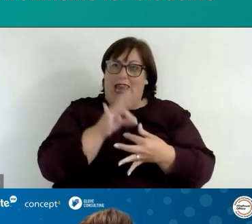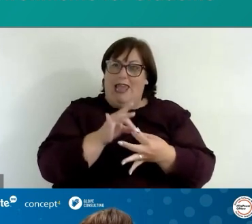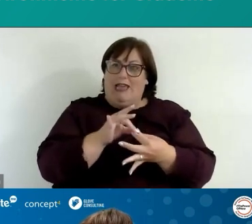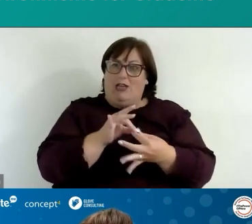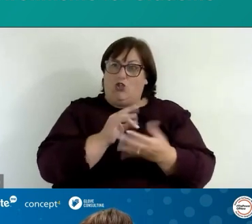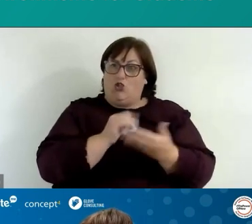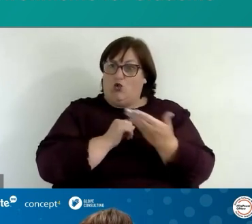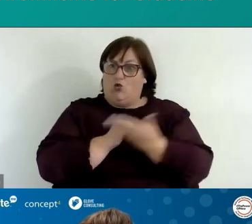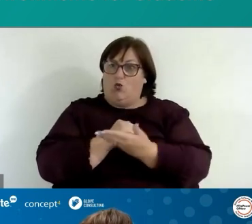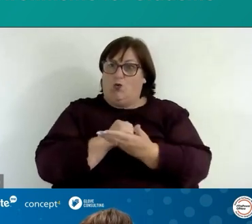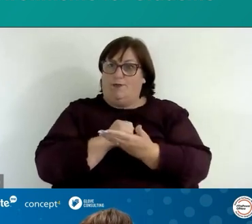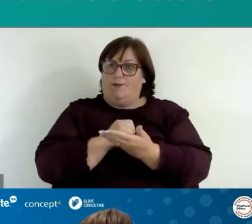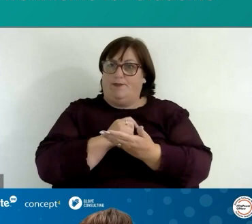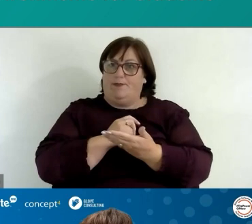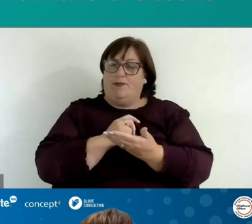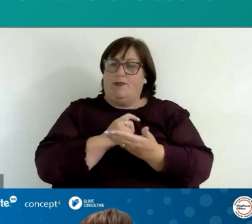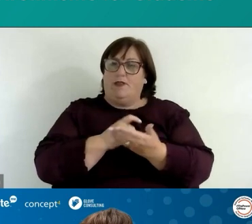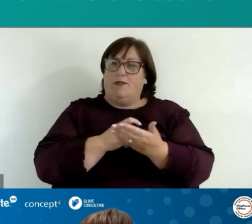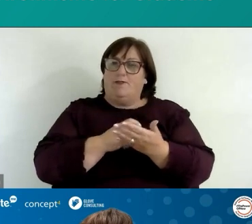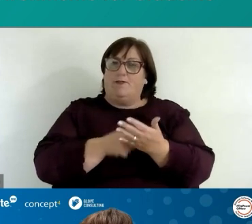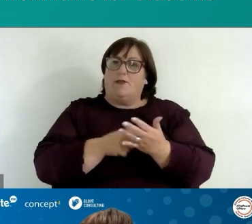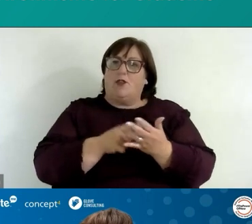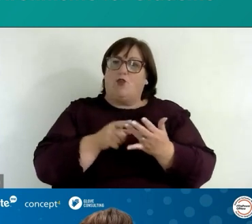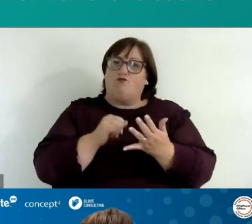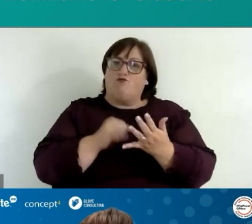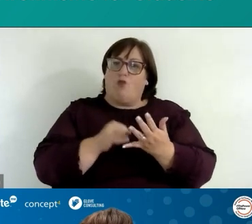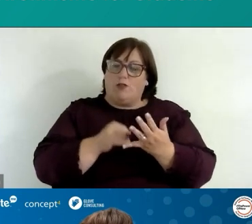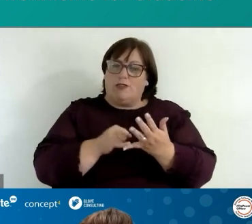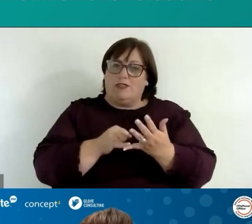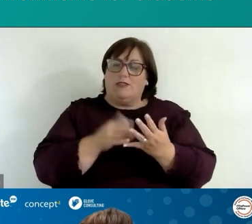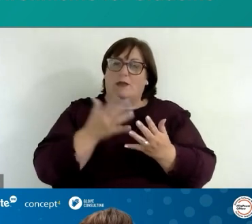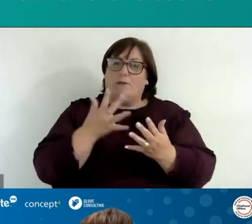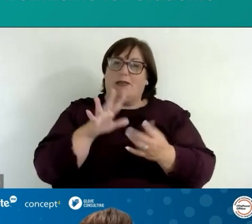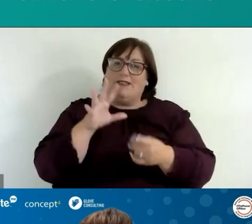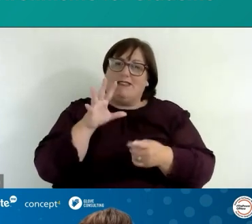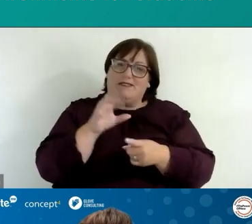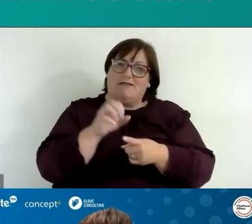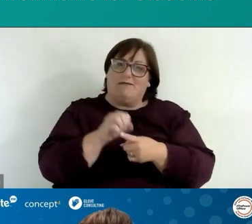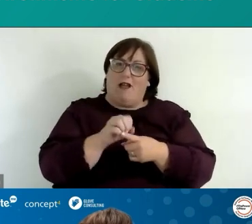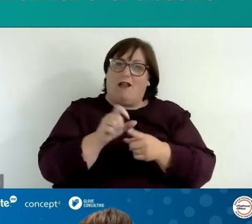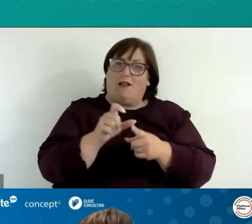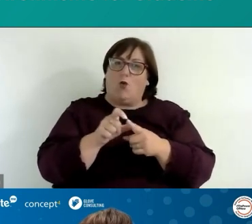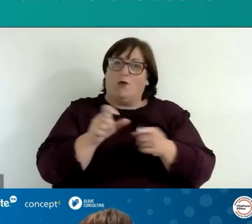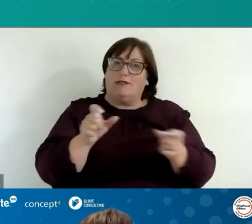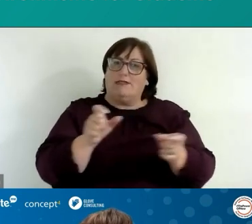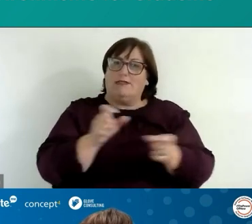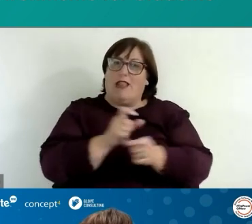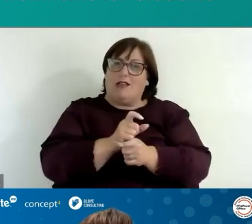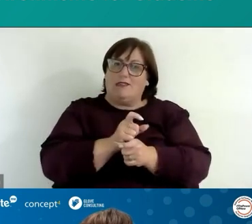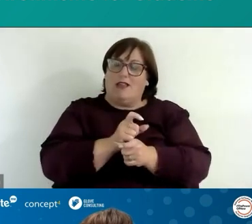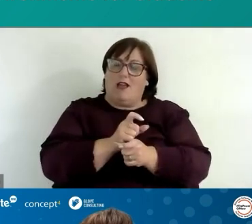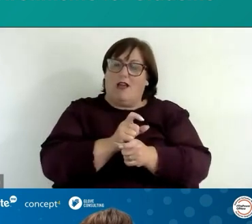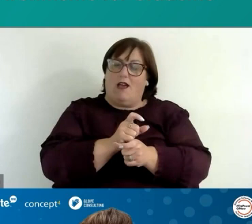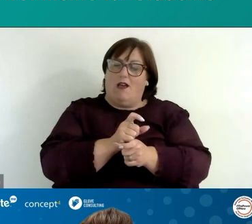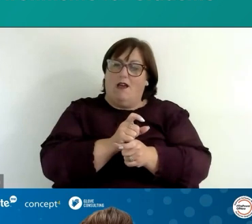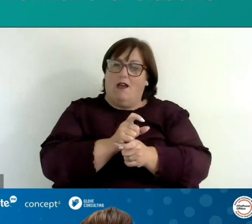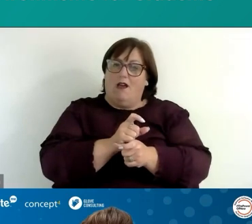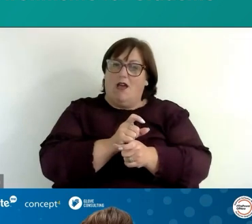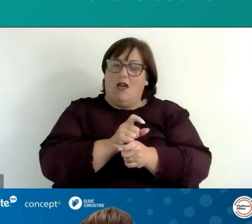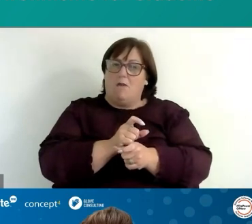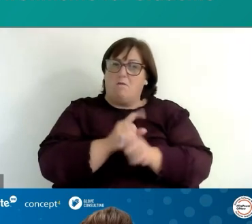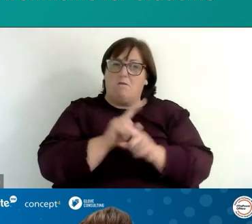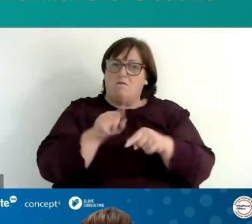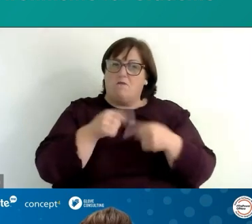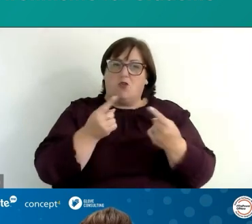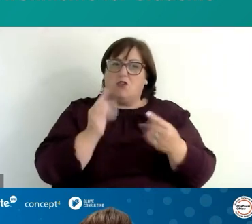who was diagnosed with dyslexia and didn't have that ability to get involved in the